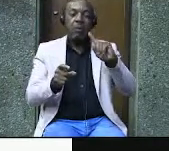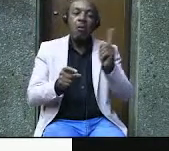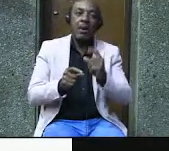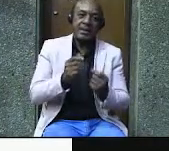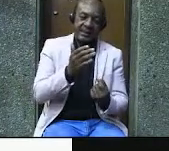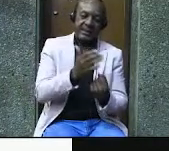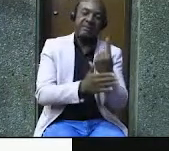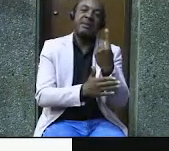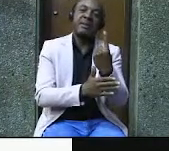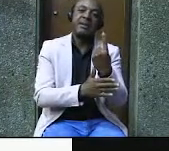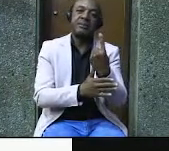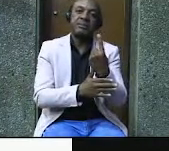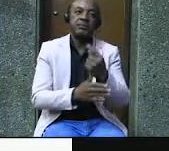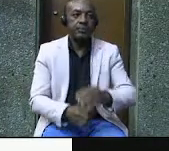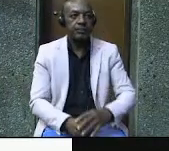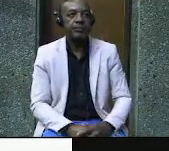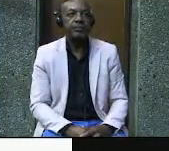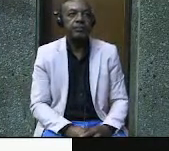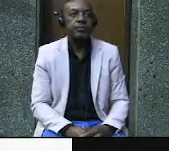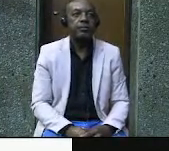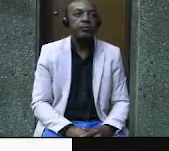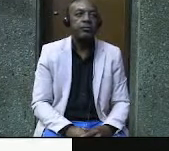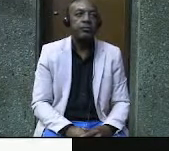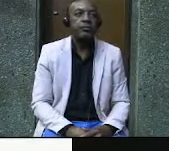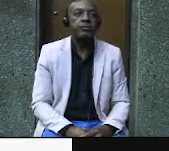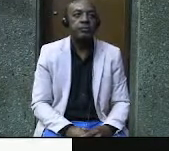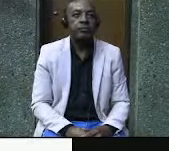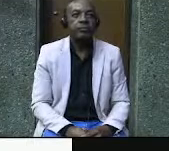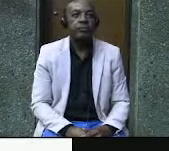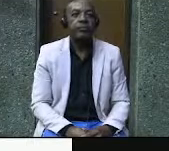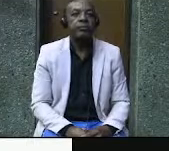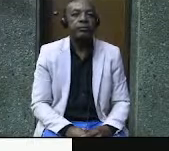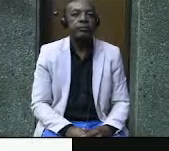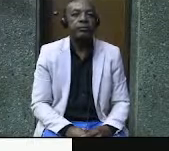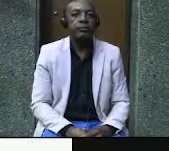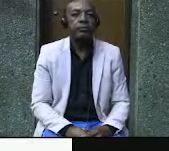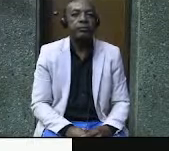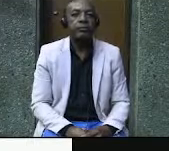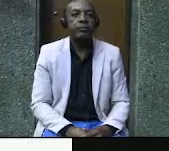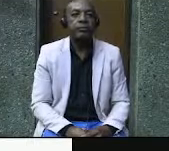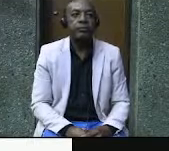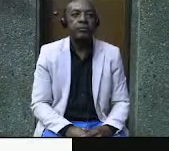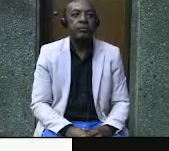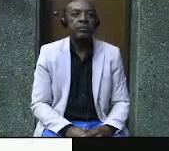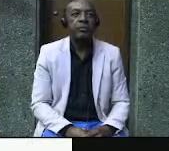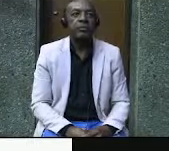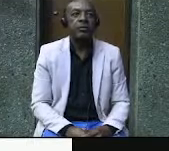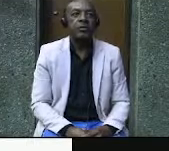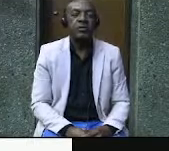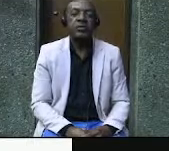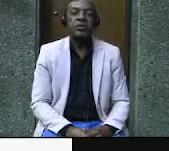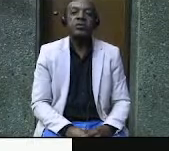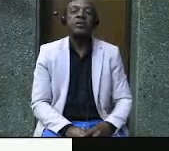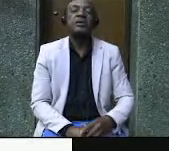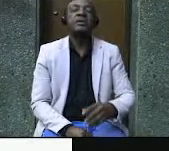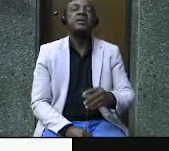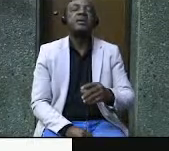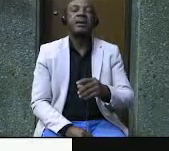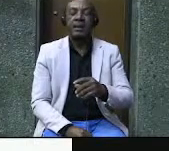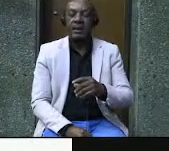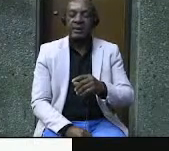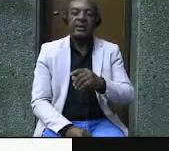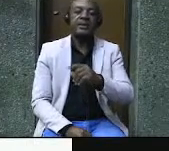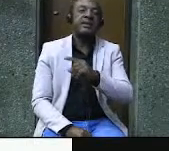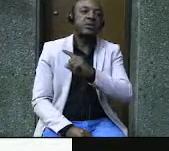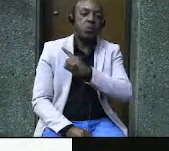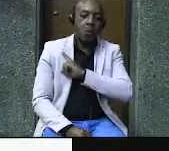origins or color. So that is what it means when we say a law is a